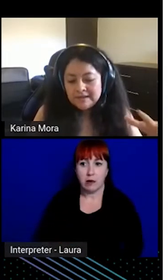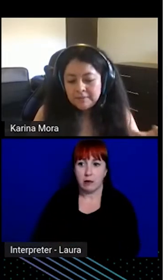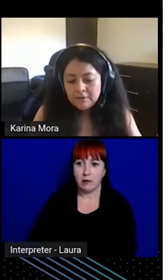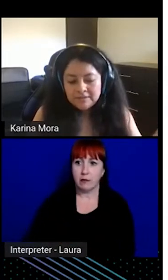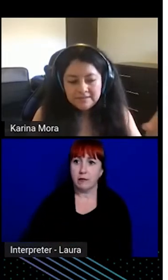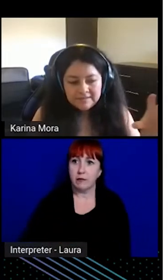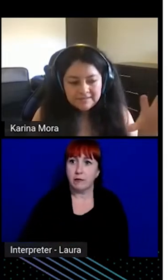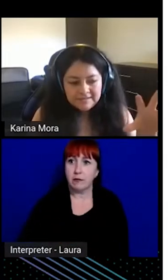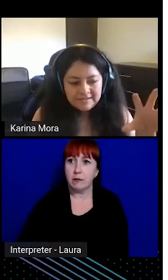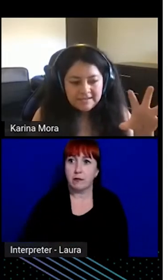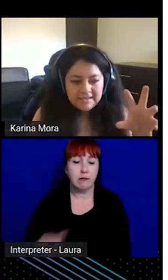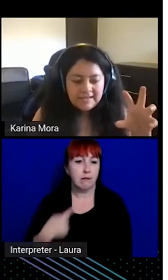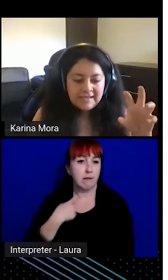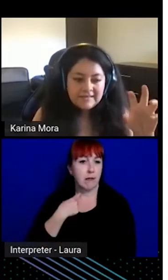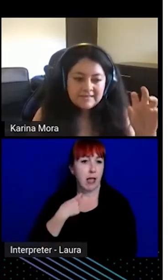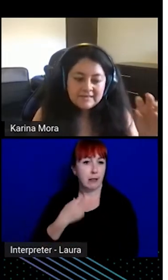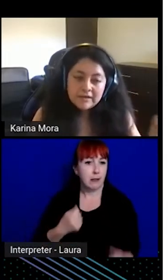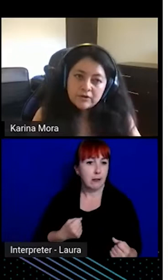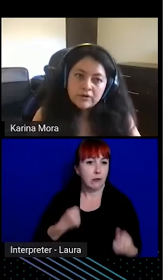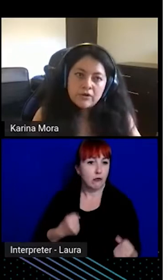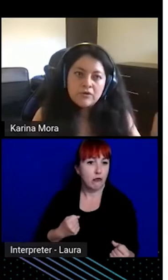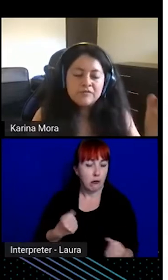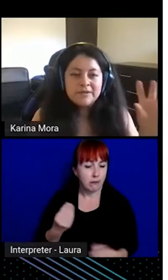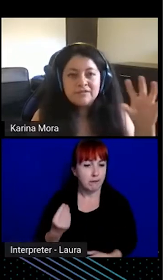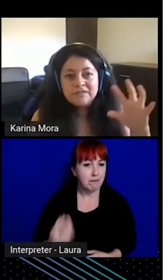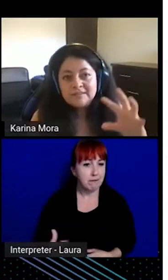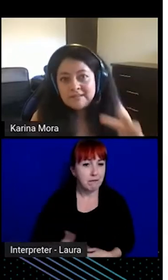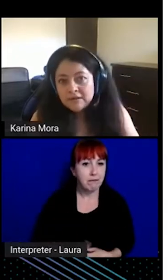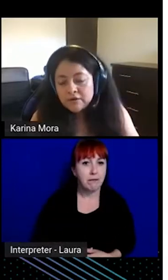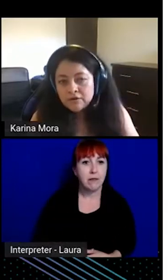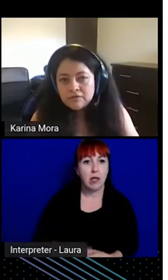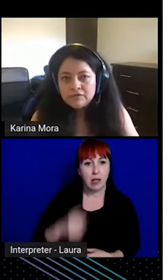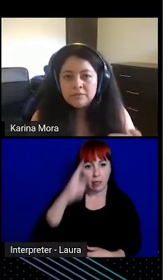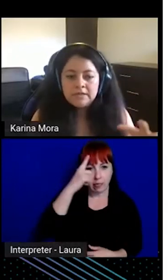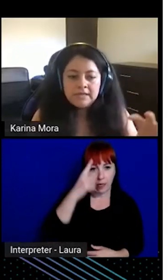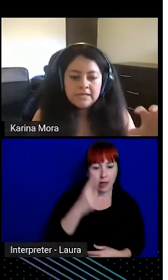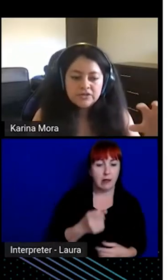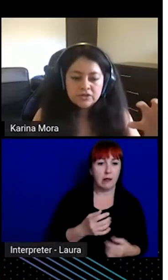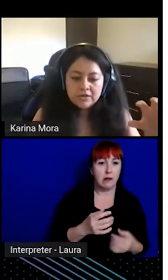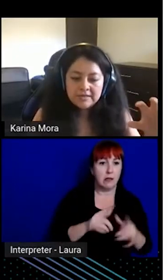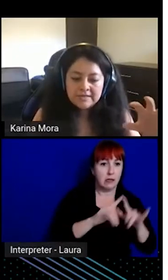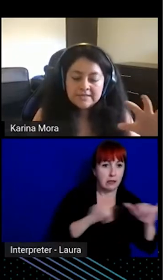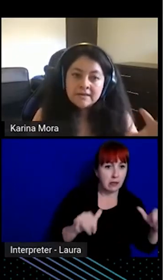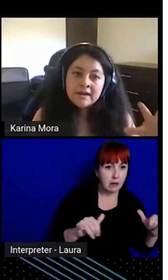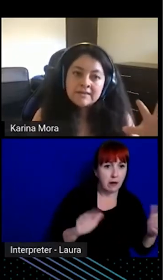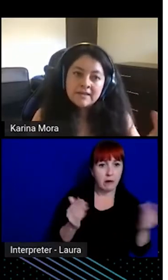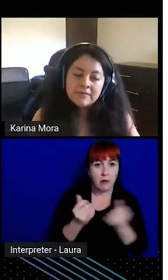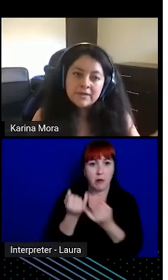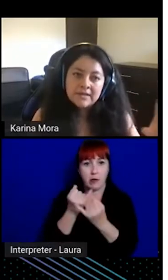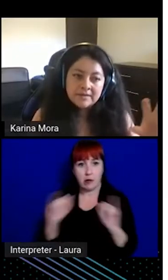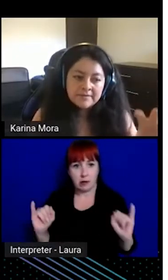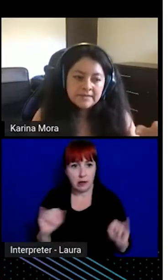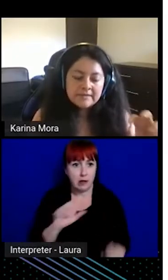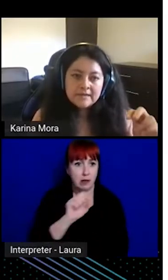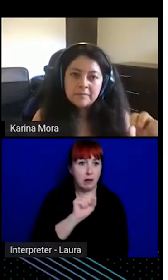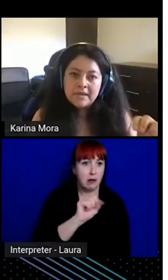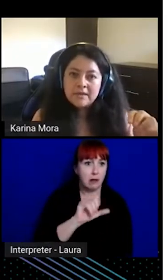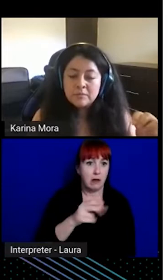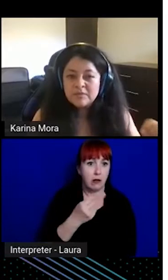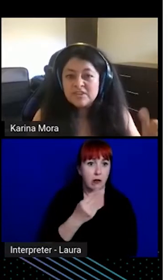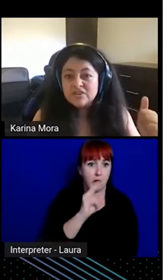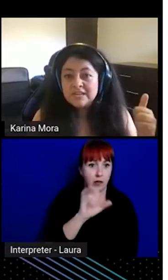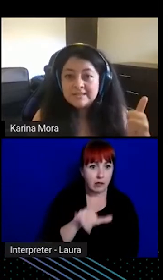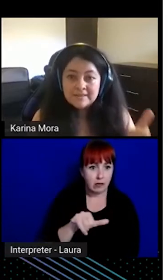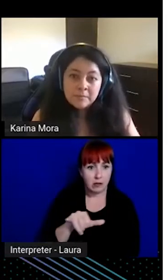When we think about this synchronous versus asynchronous communication, in general terms, what I have seen is